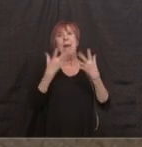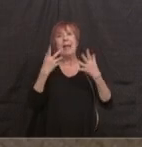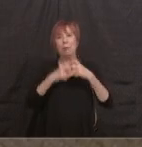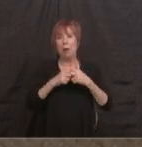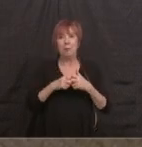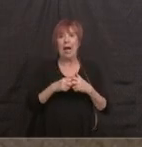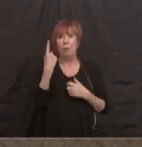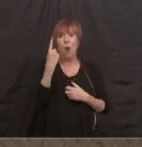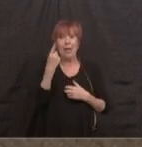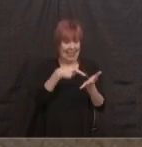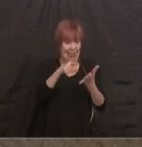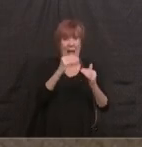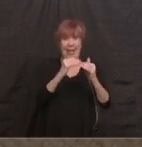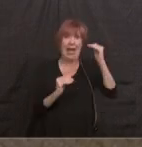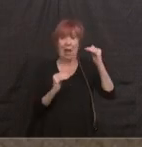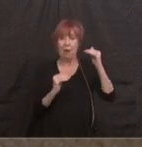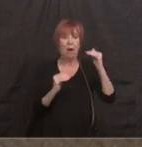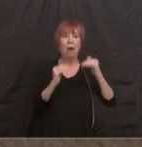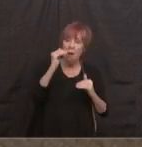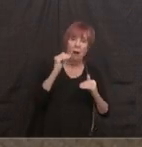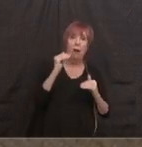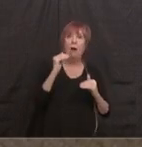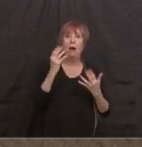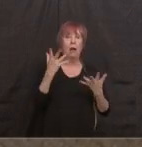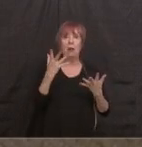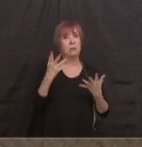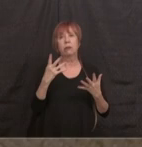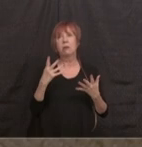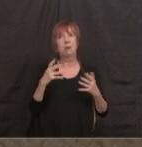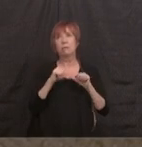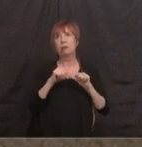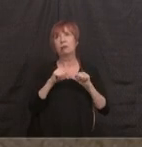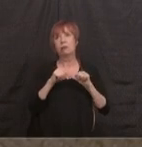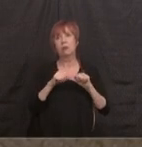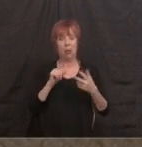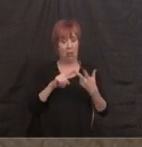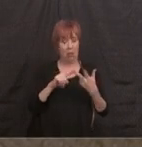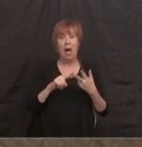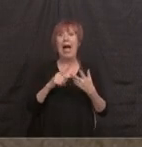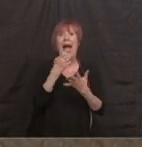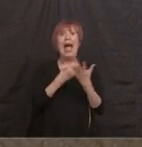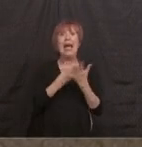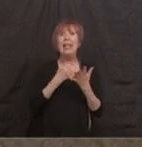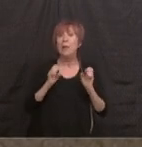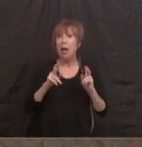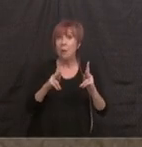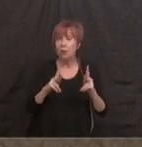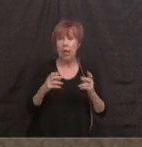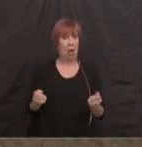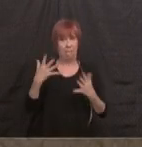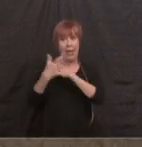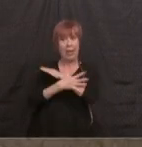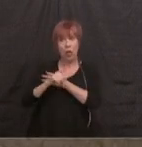remained stubborn for decades. Another one of them is economic opportunity. There are laws in countries all over the world in